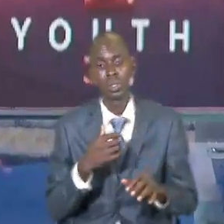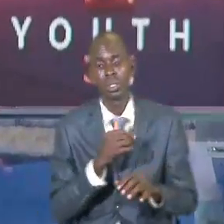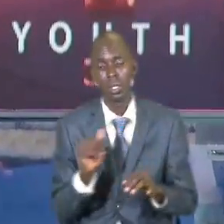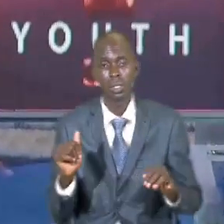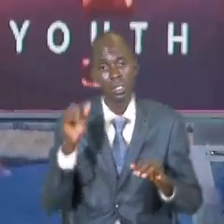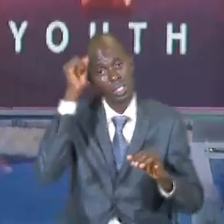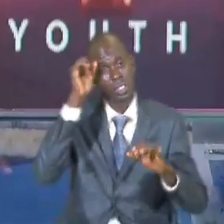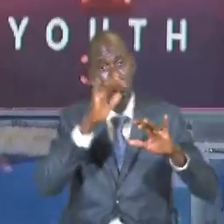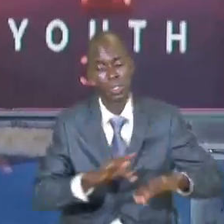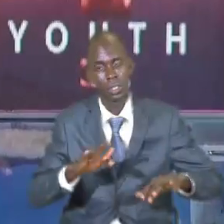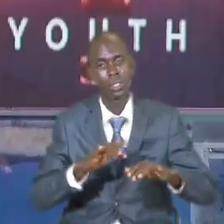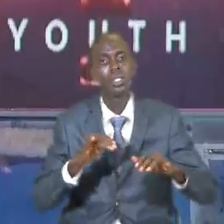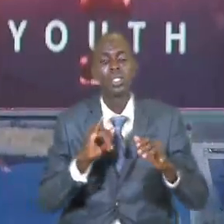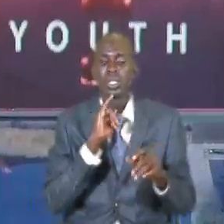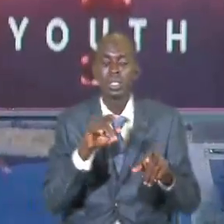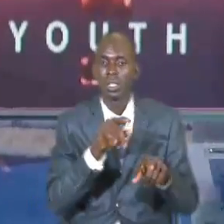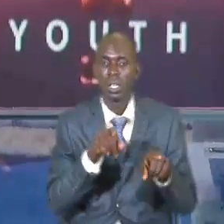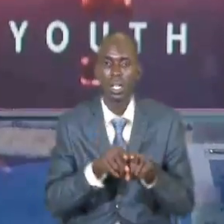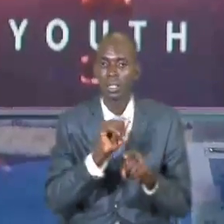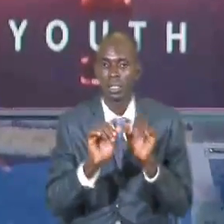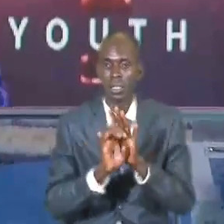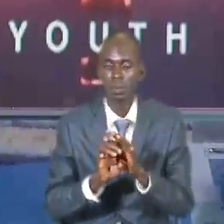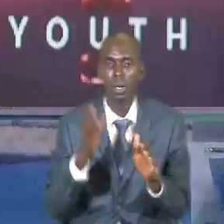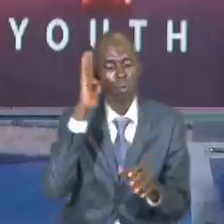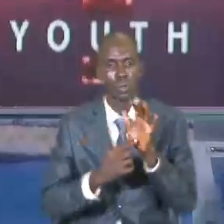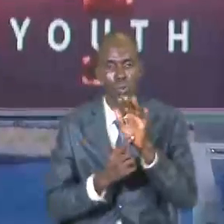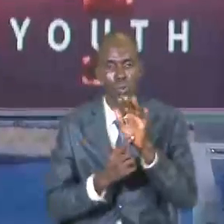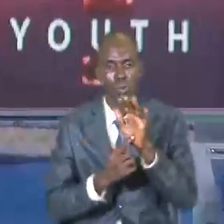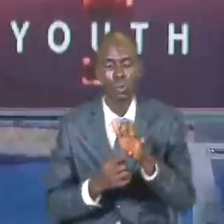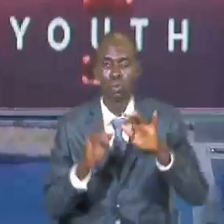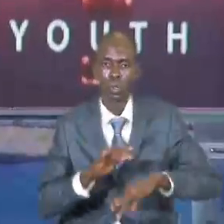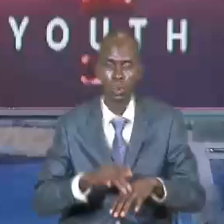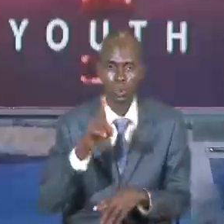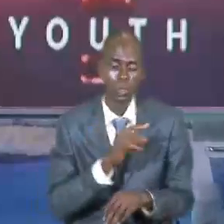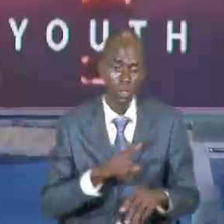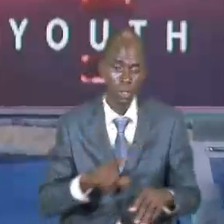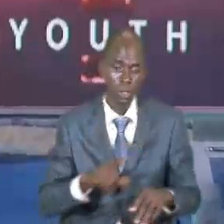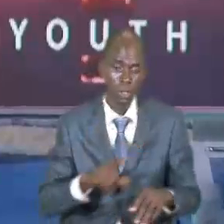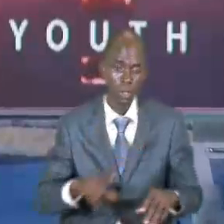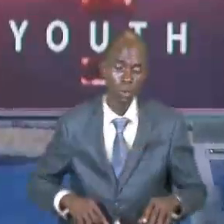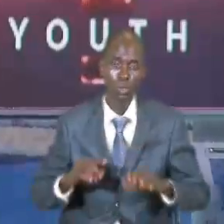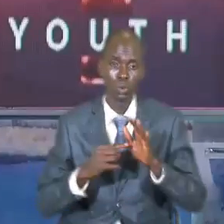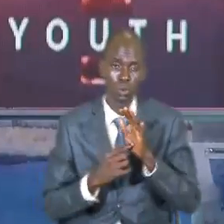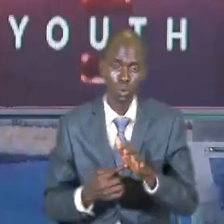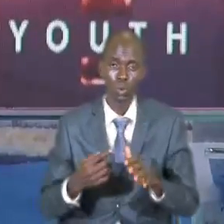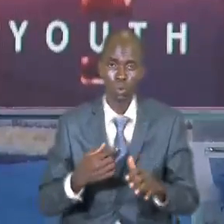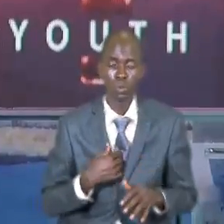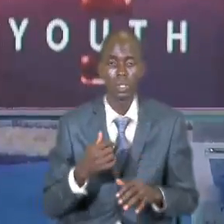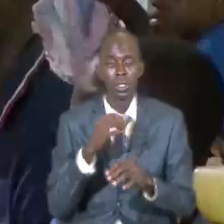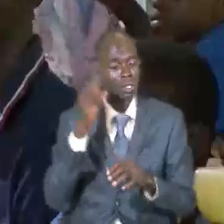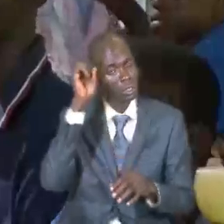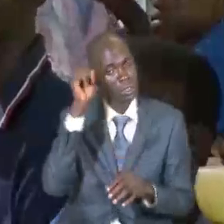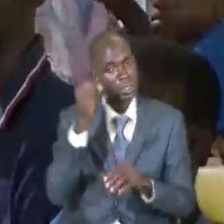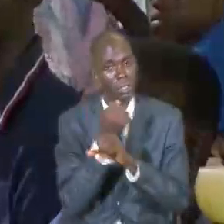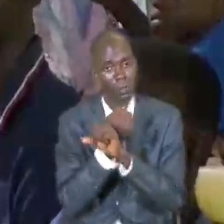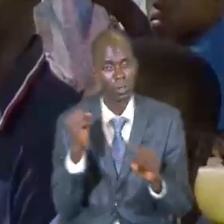upon you. As the Lord brought salvation to me, he took me as a pattern, he's going to have salvation in your life.